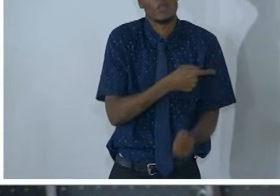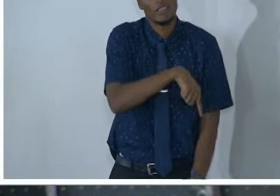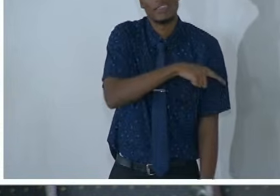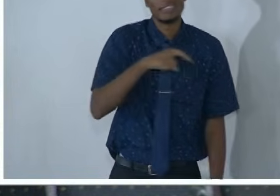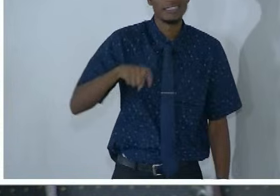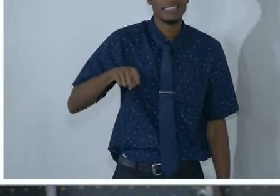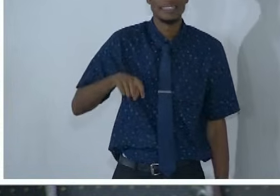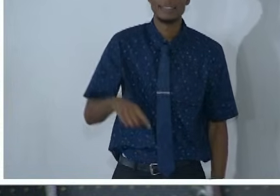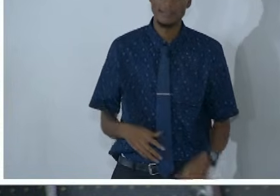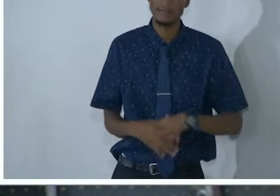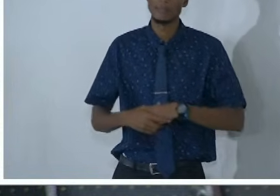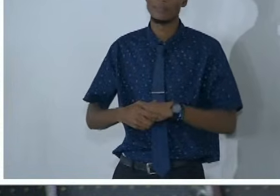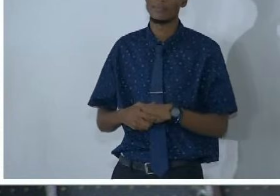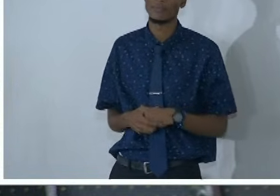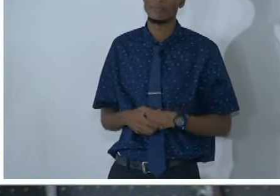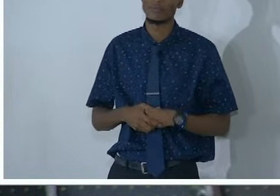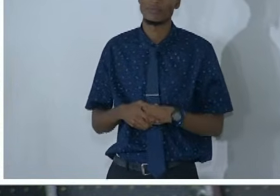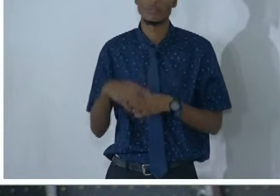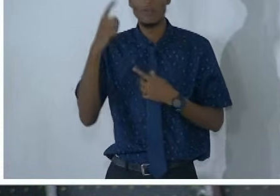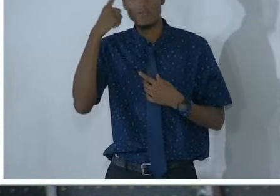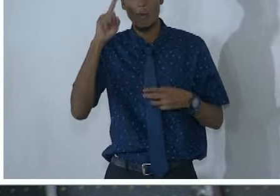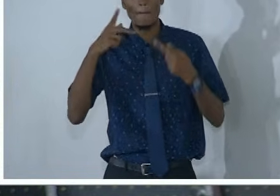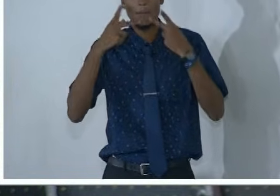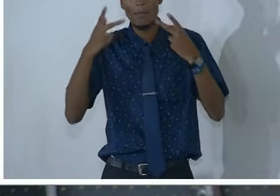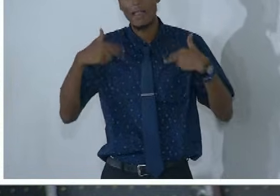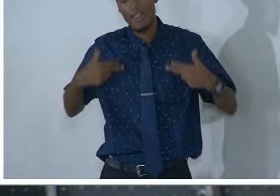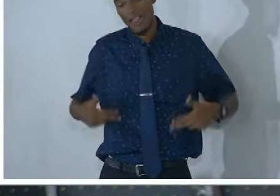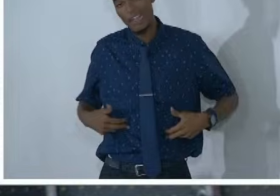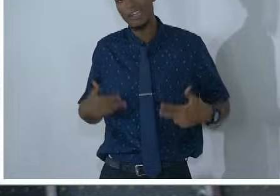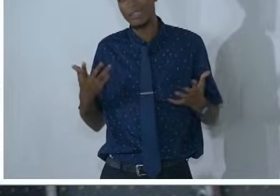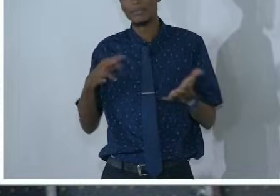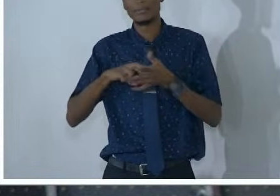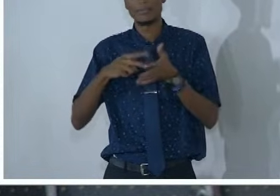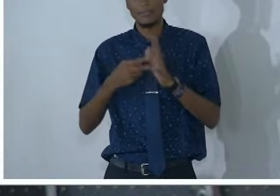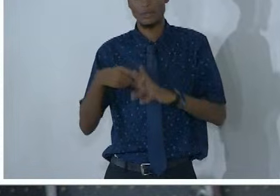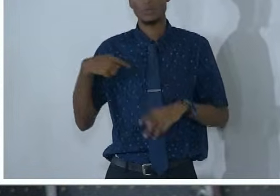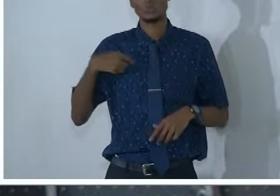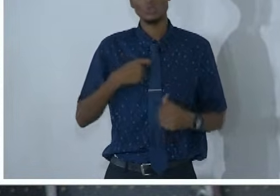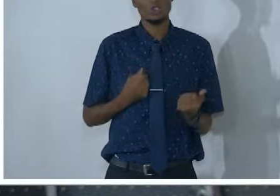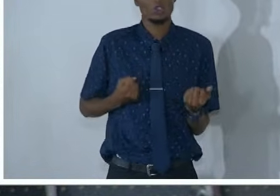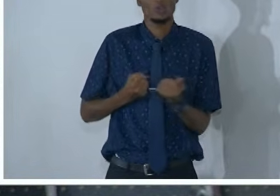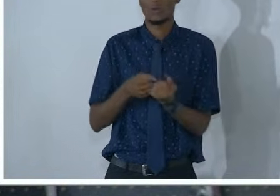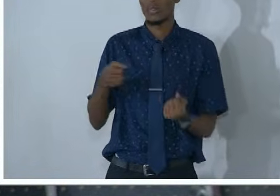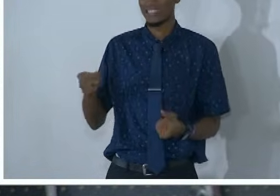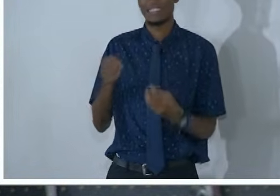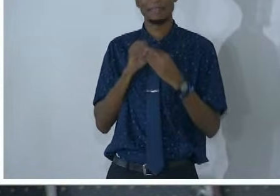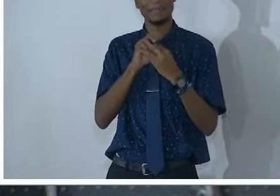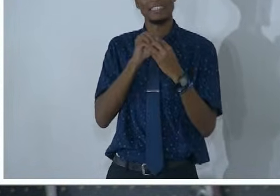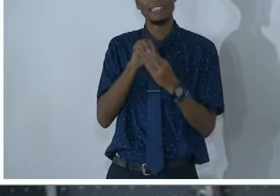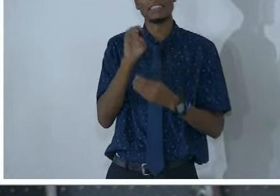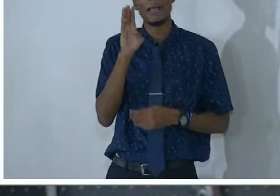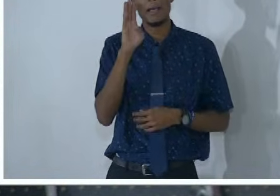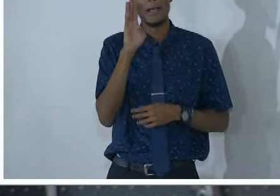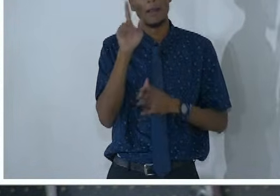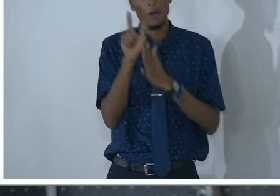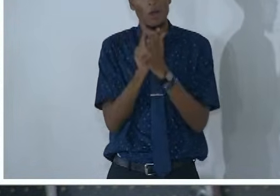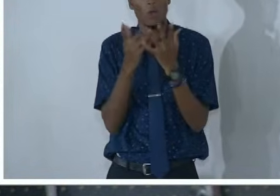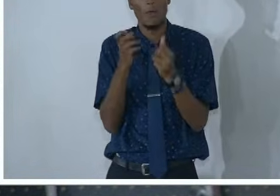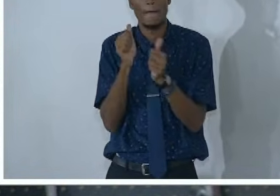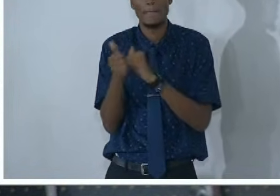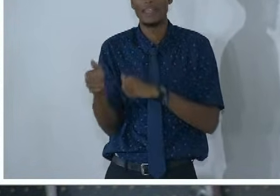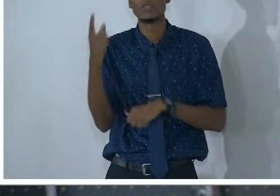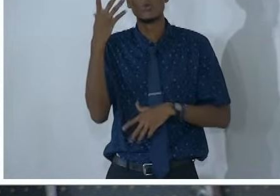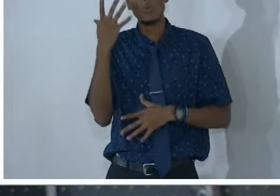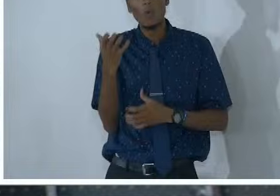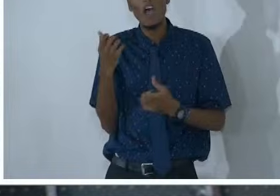Madam Speaker, in public health, therefore, we support the mediation bill that offers an opportunity to change